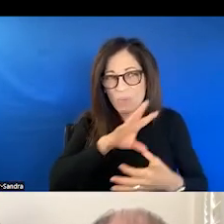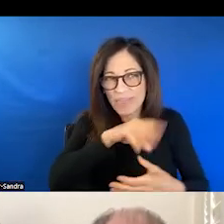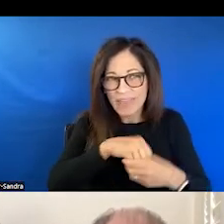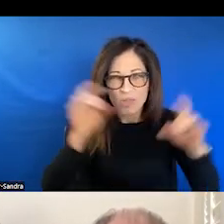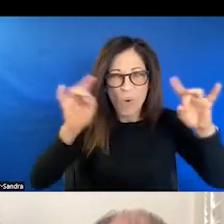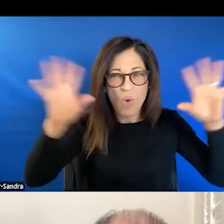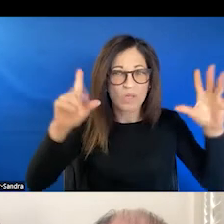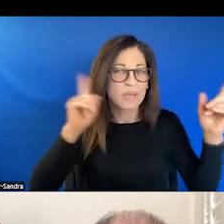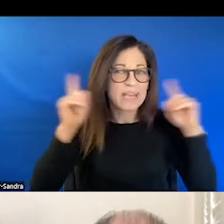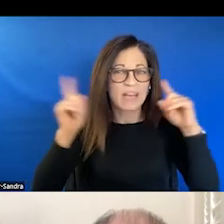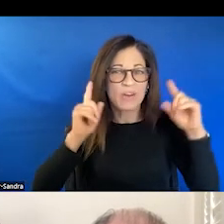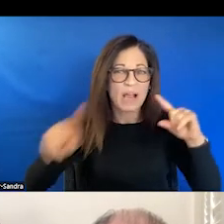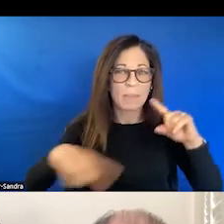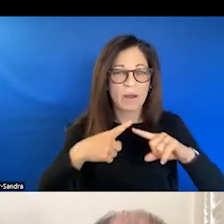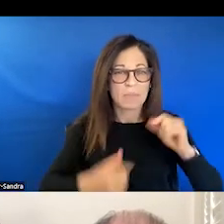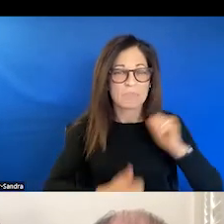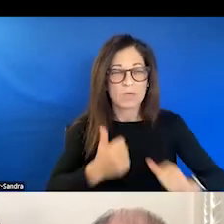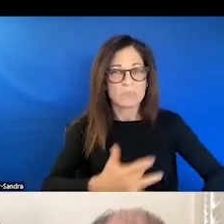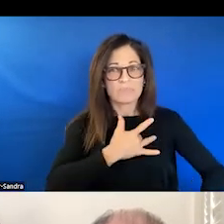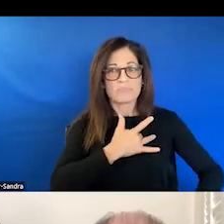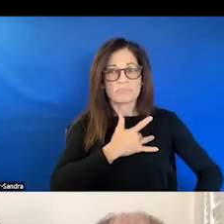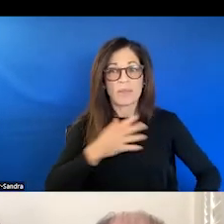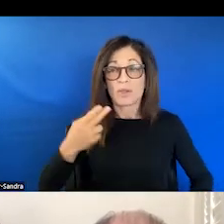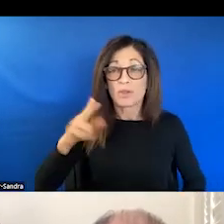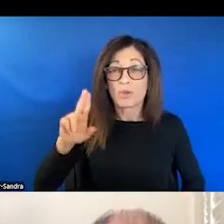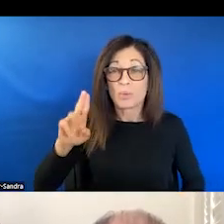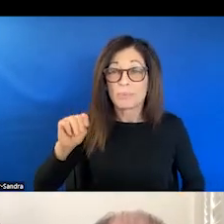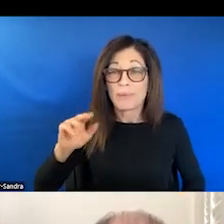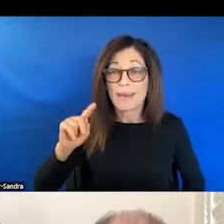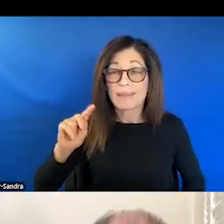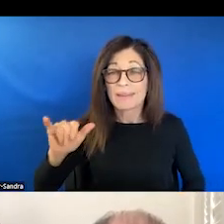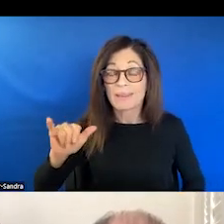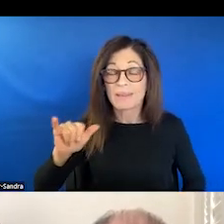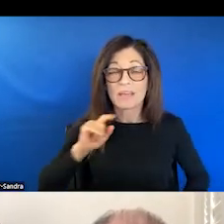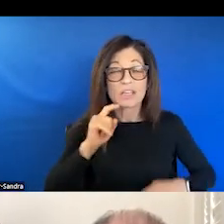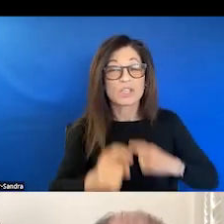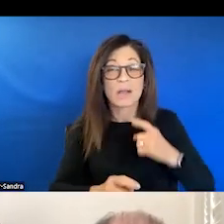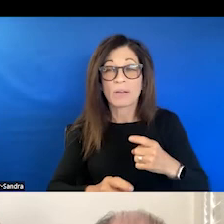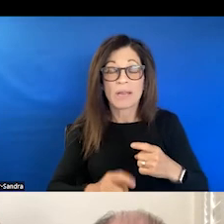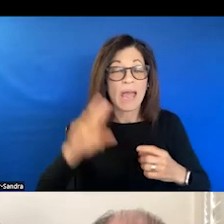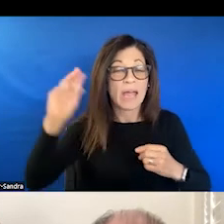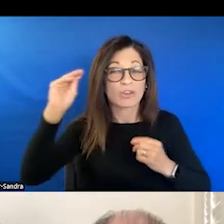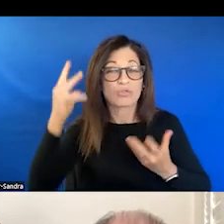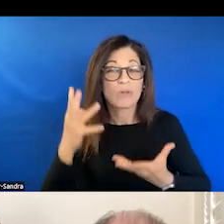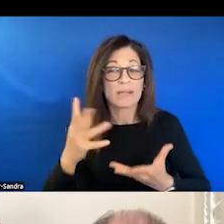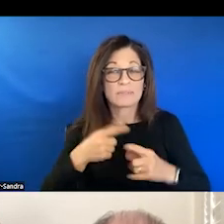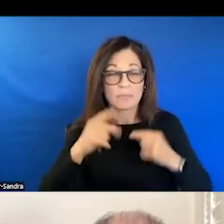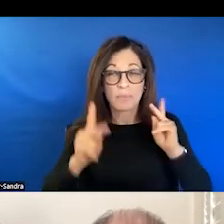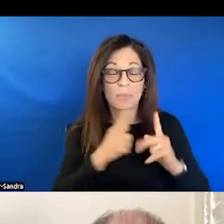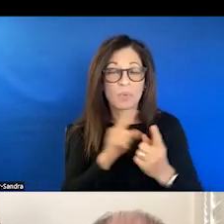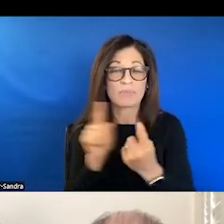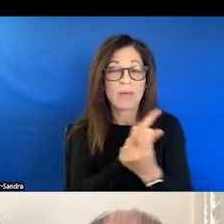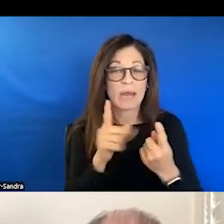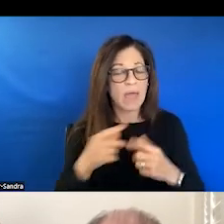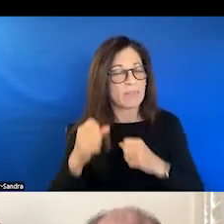about, I am most struck by the humanity, charity, and grace of the people that we meet and the strength of the